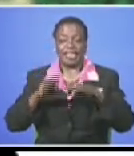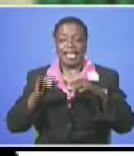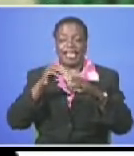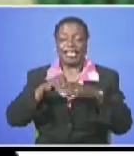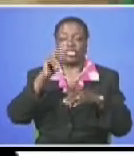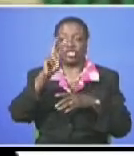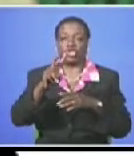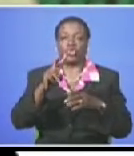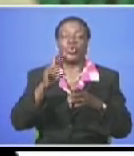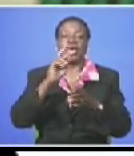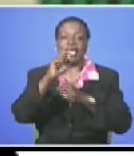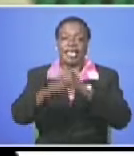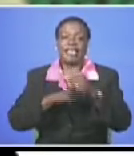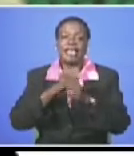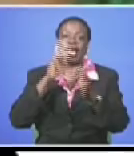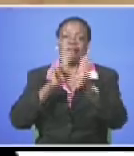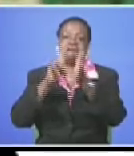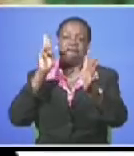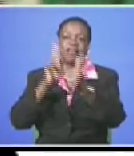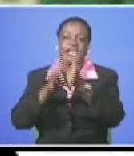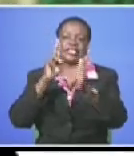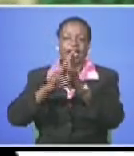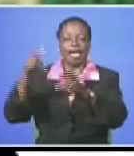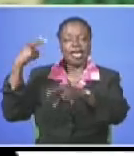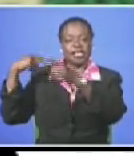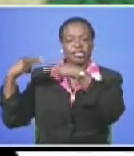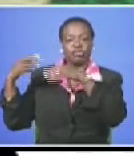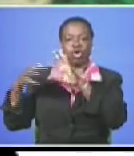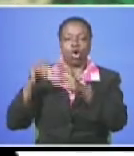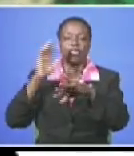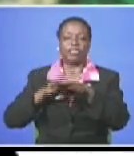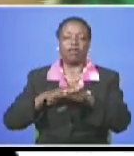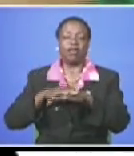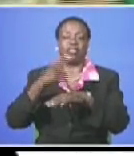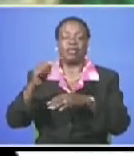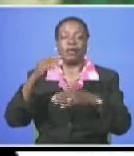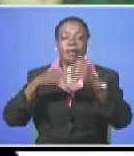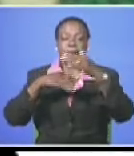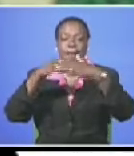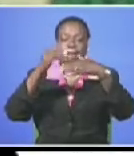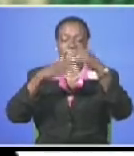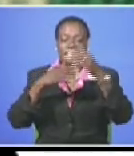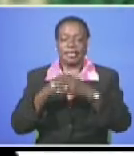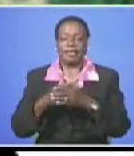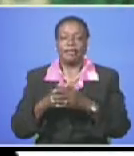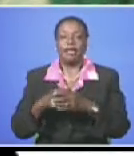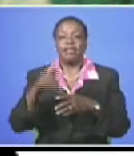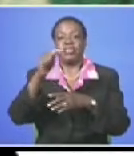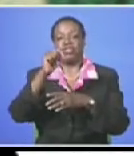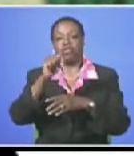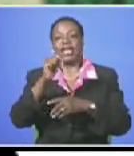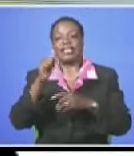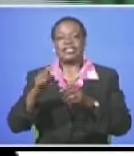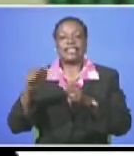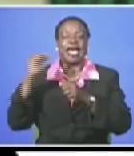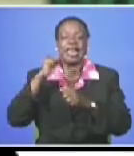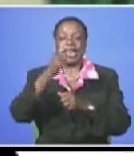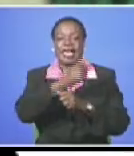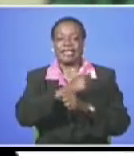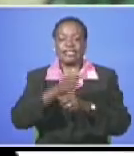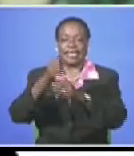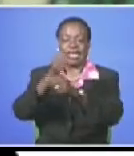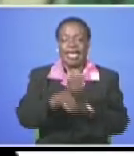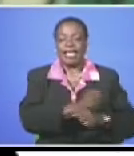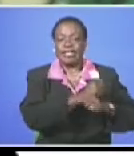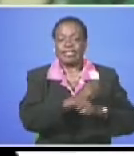our history on the building, so people can already see the Adinkra symbols, images from the transatlantic slave trade, and so already it's giving people an idea